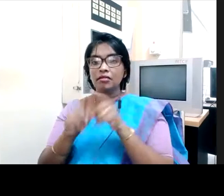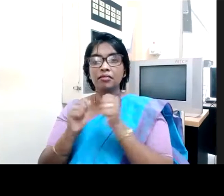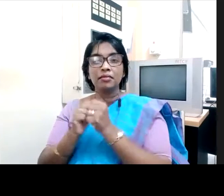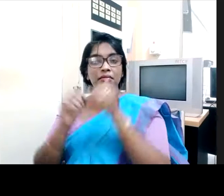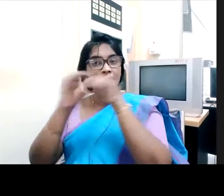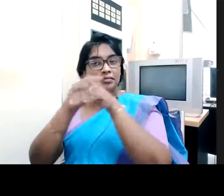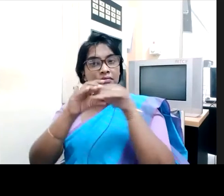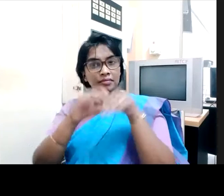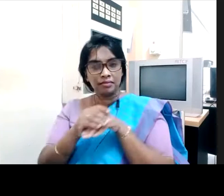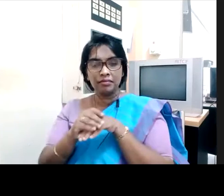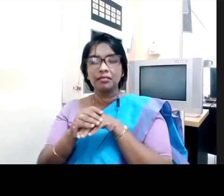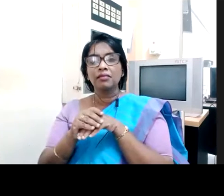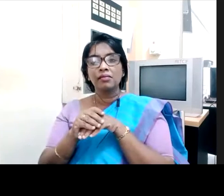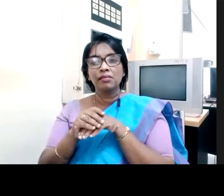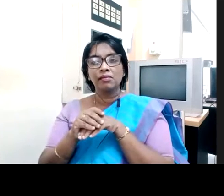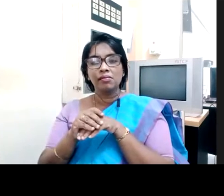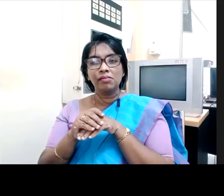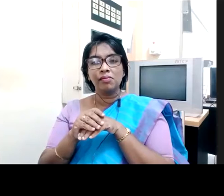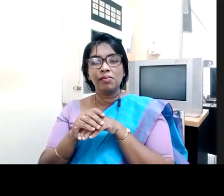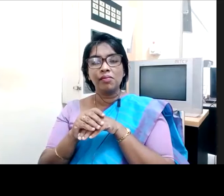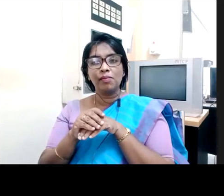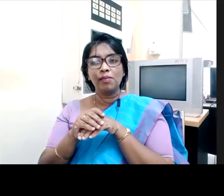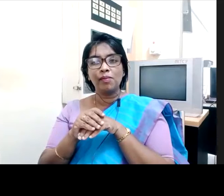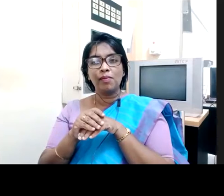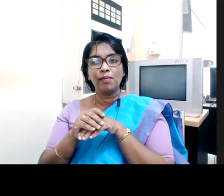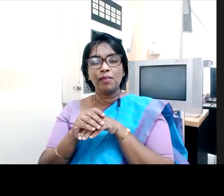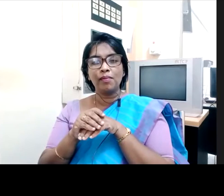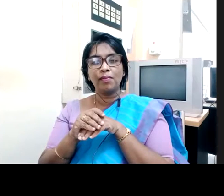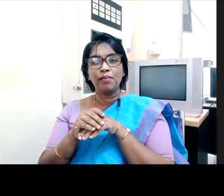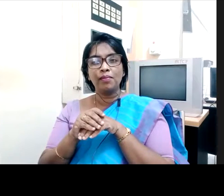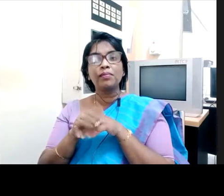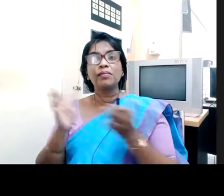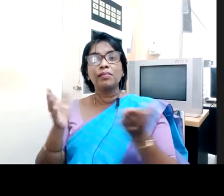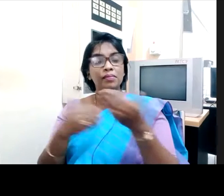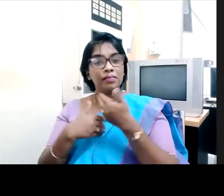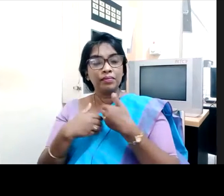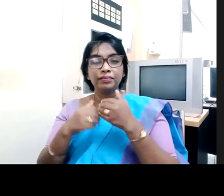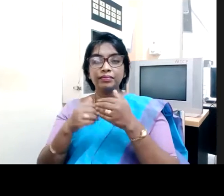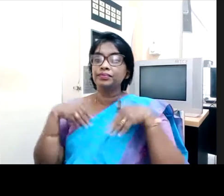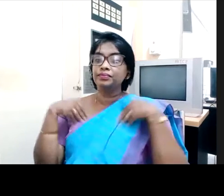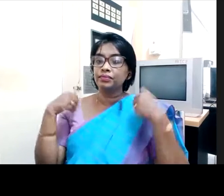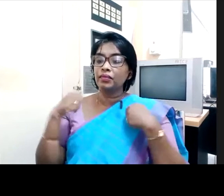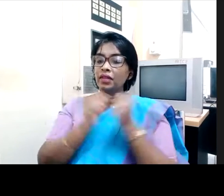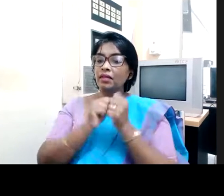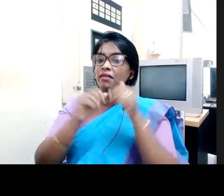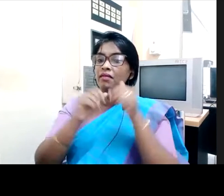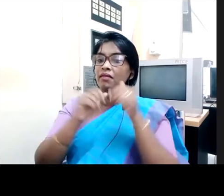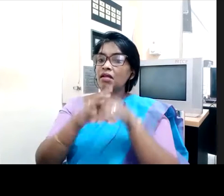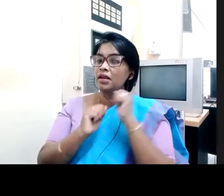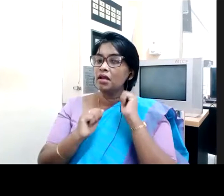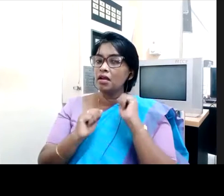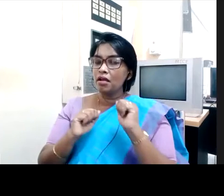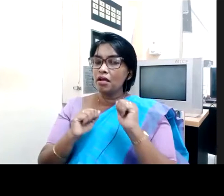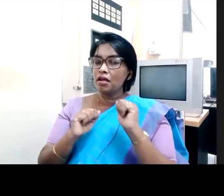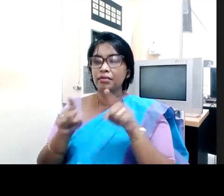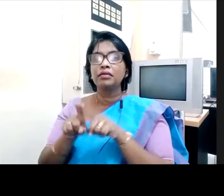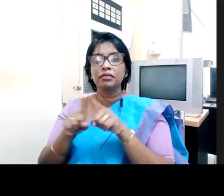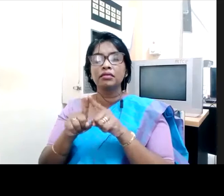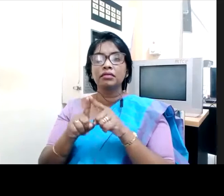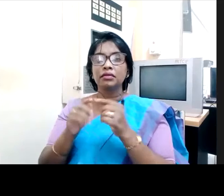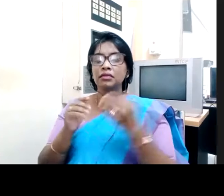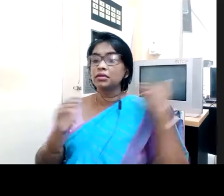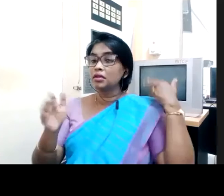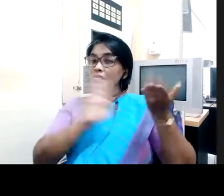to see where we should be positioning our workplace. We can go back and see historically, I have kind of like 4